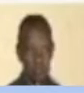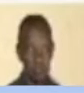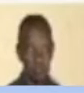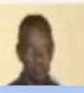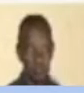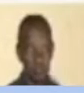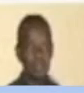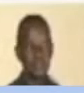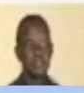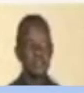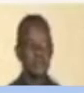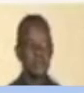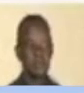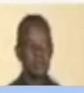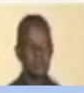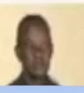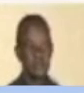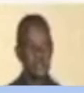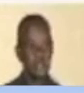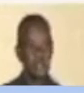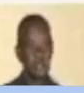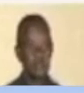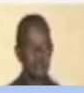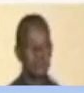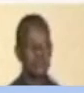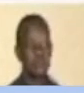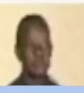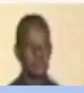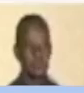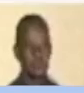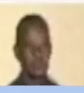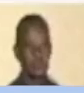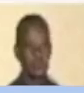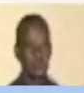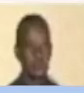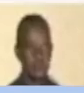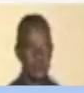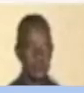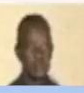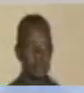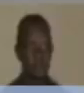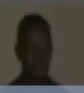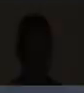to urge you to push through and give it your best.